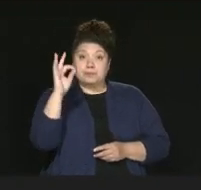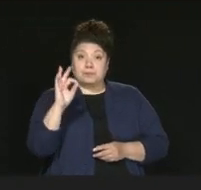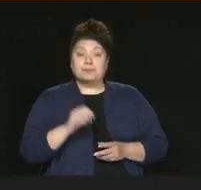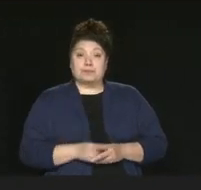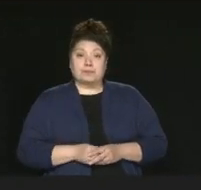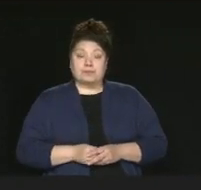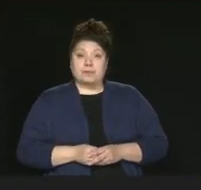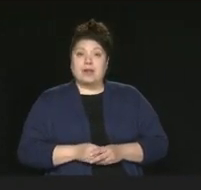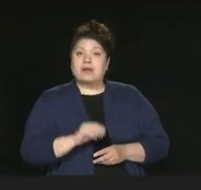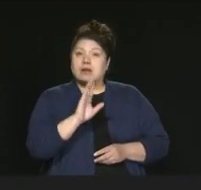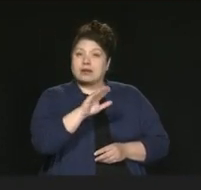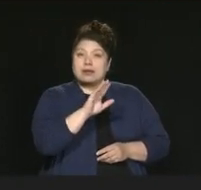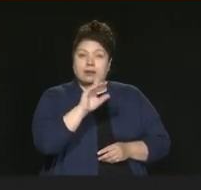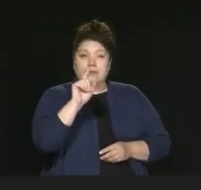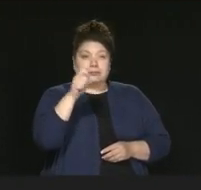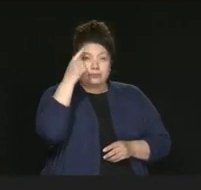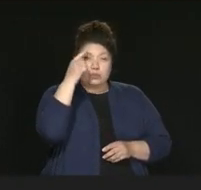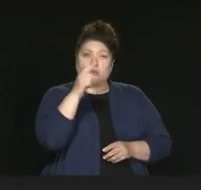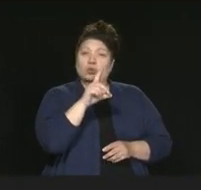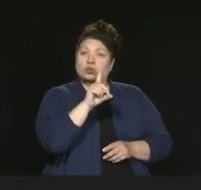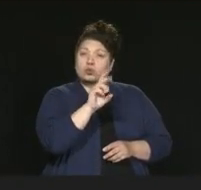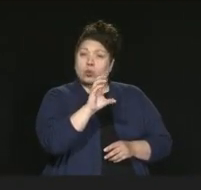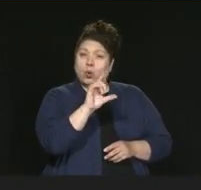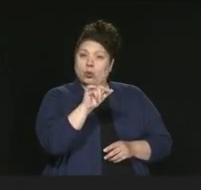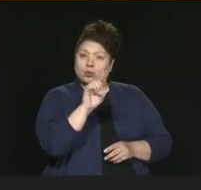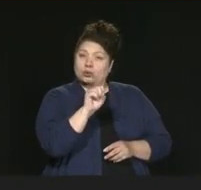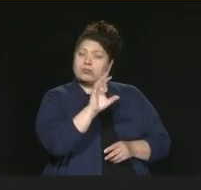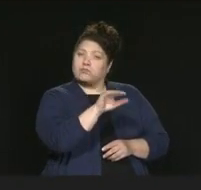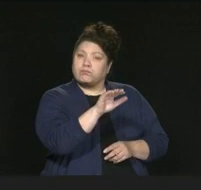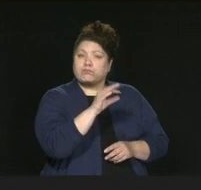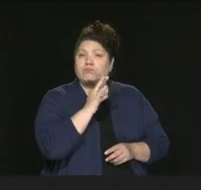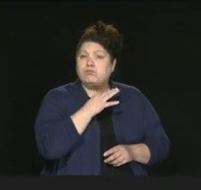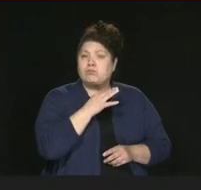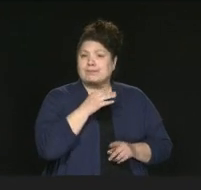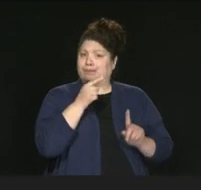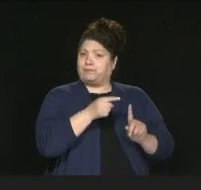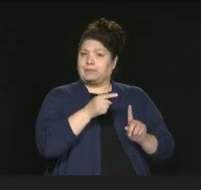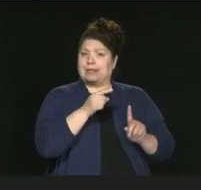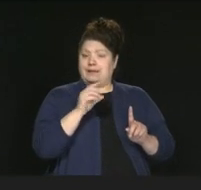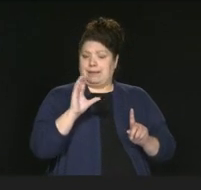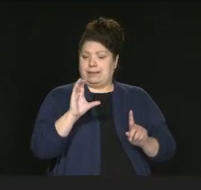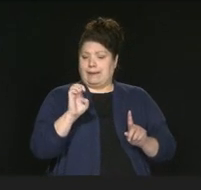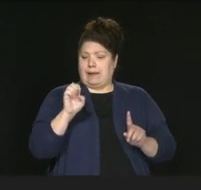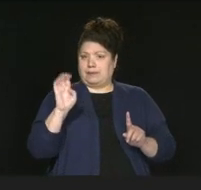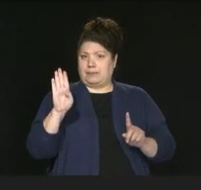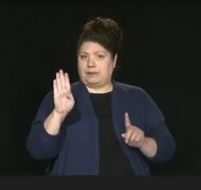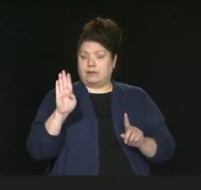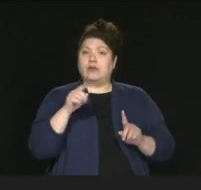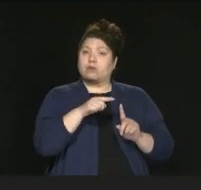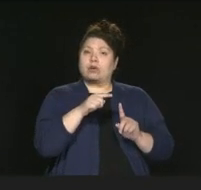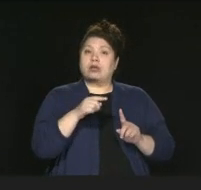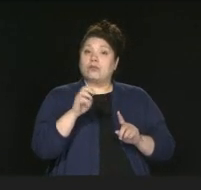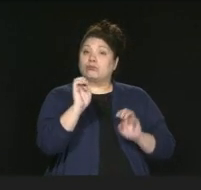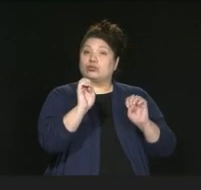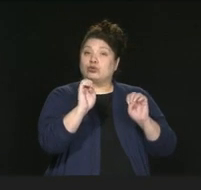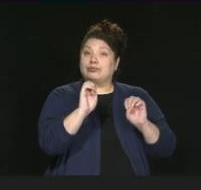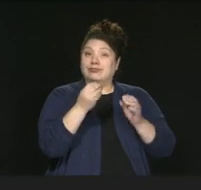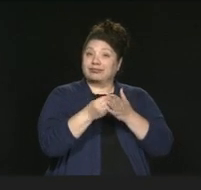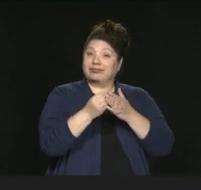come back to the CESB for students, the emergency benefit for students. There was a bill that